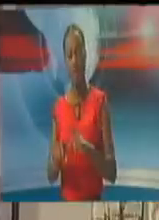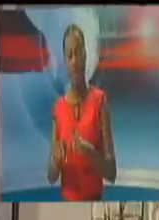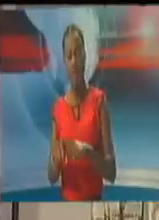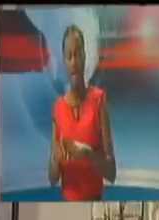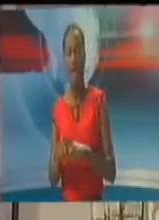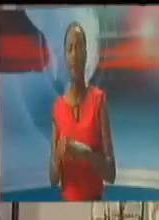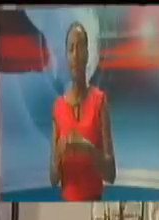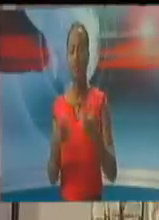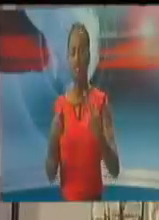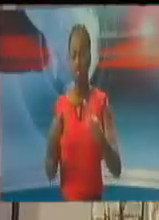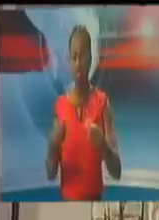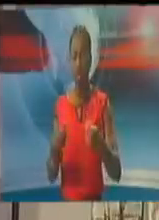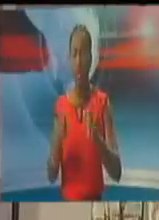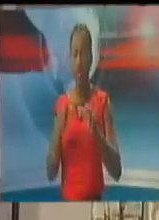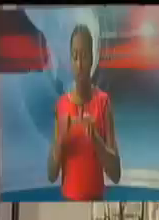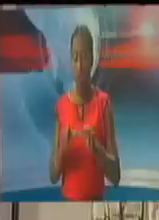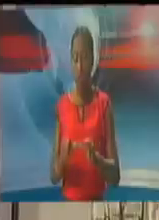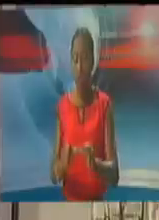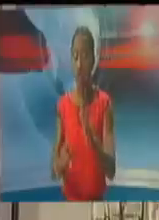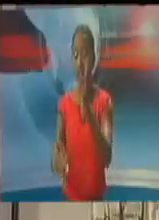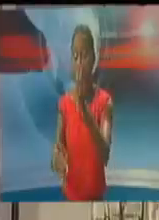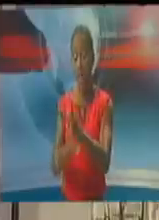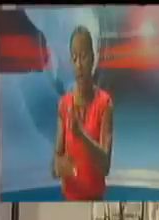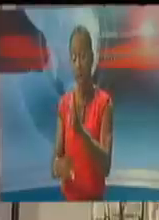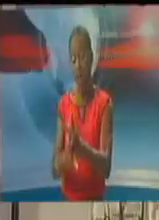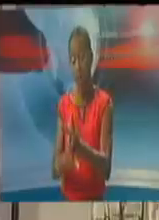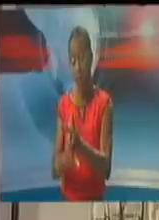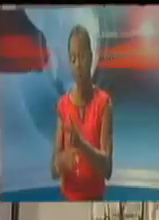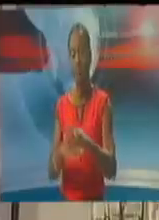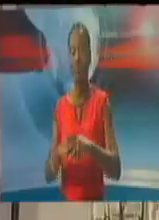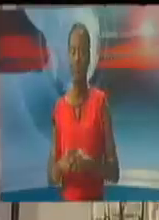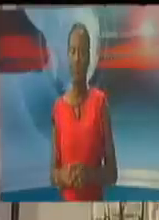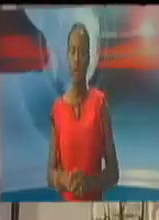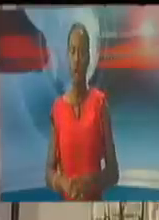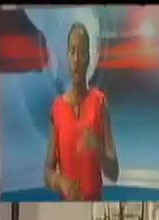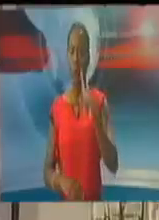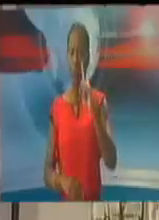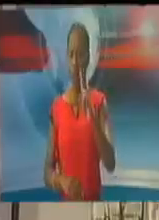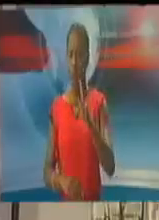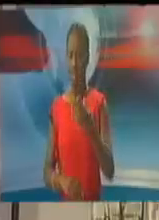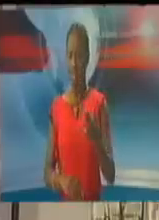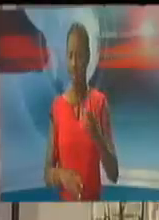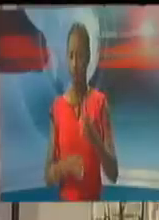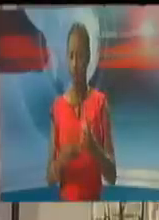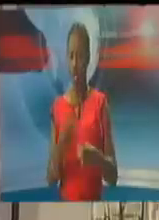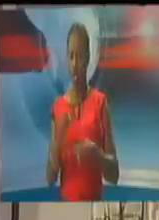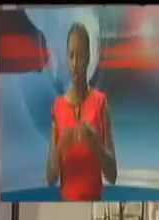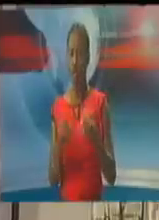card. In closing, I want to address one issue on mental health.